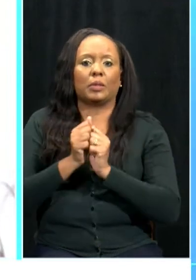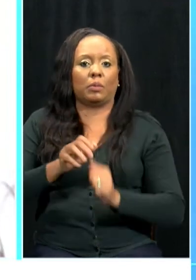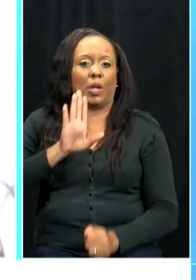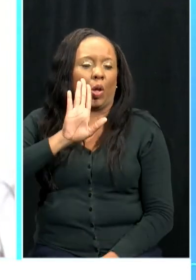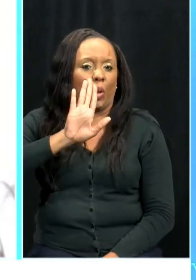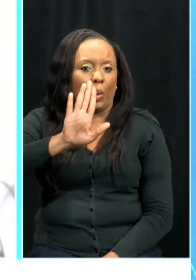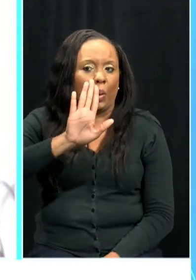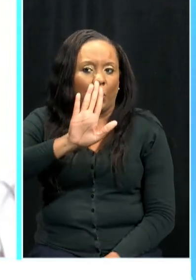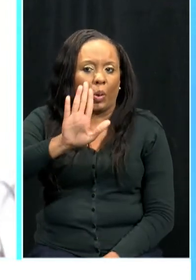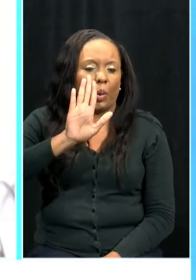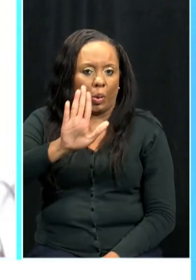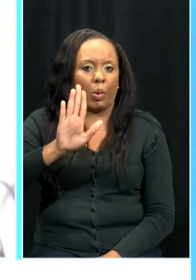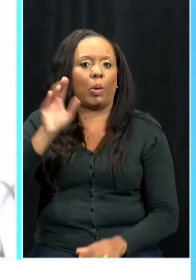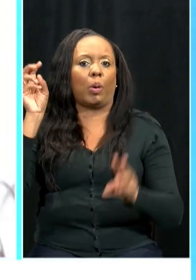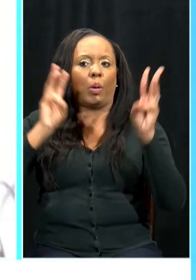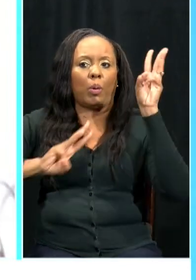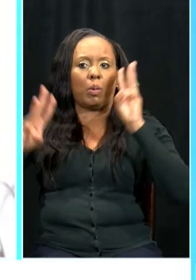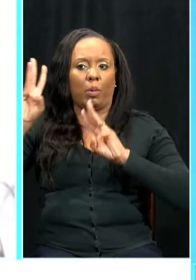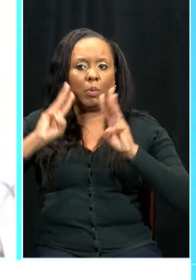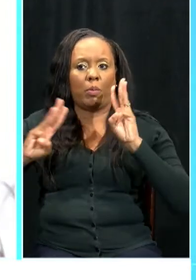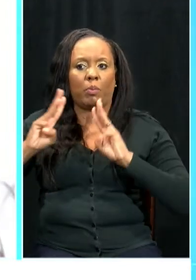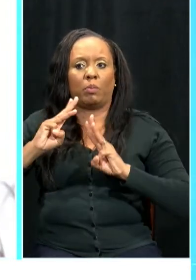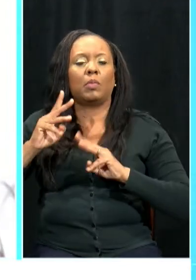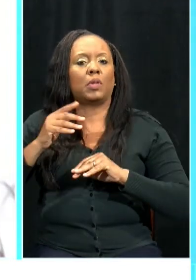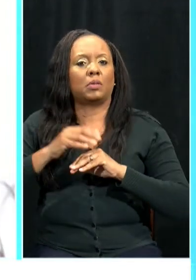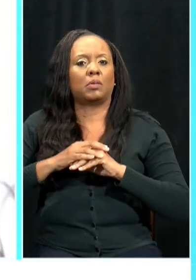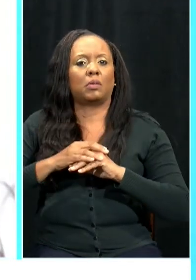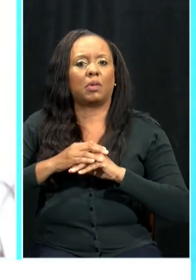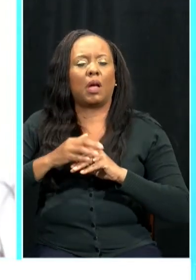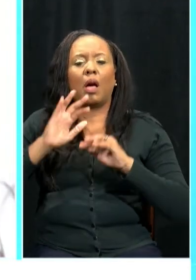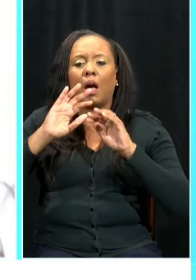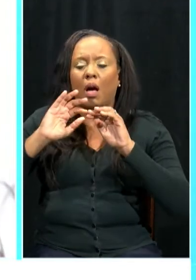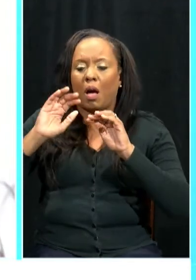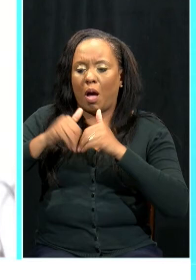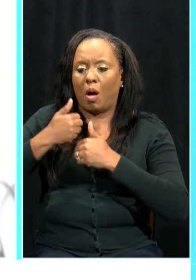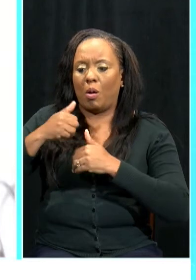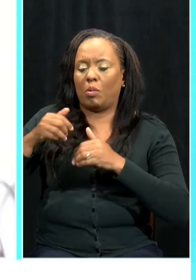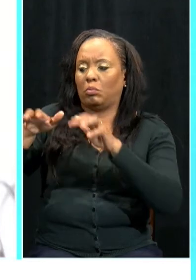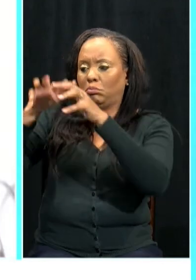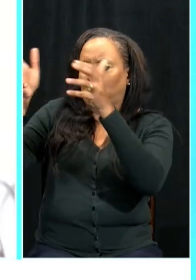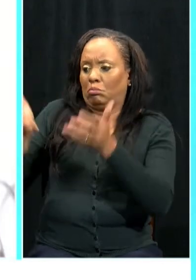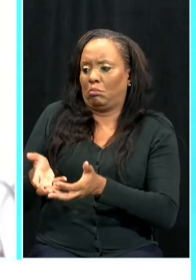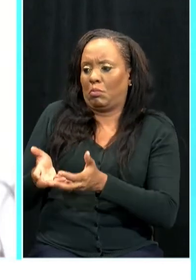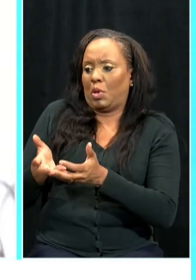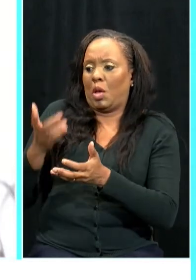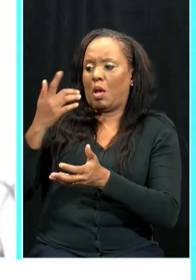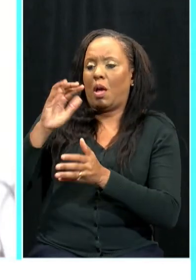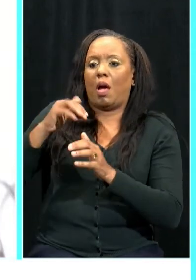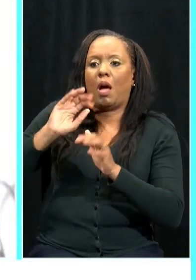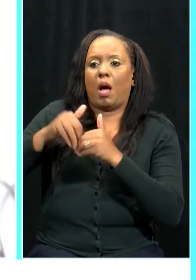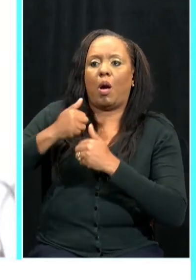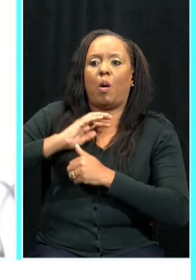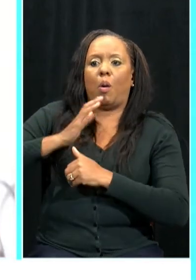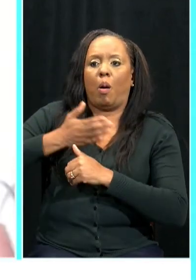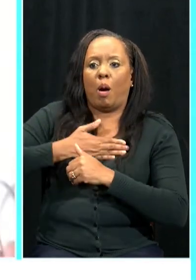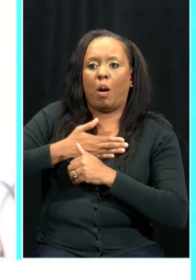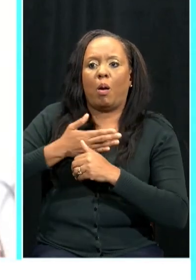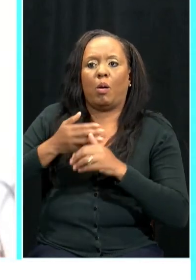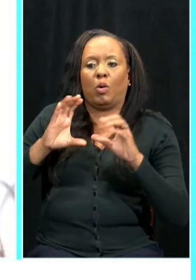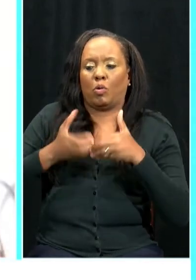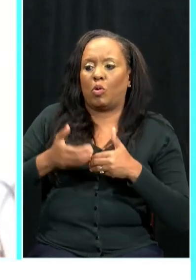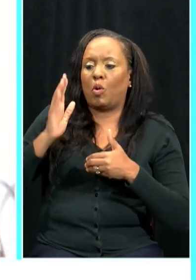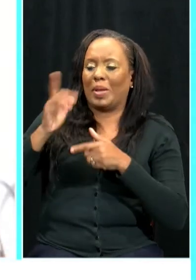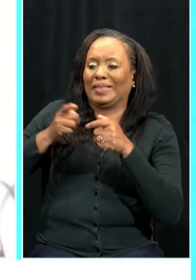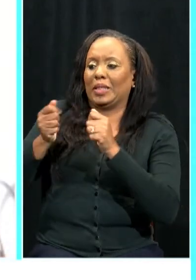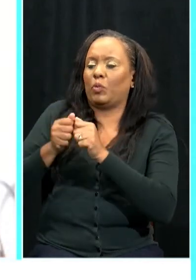specific concern in the context of our overarching our